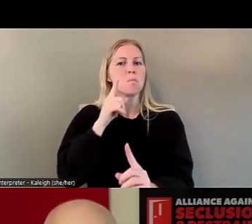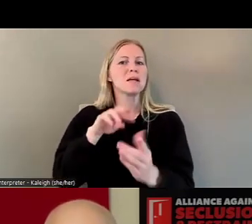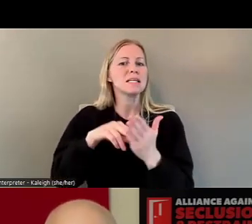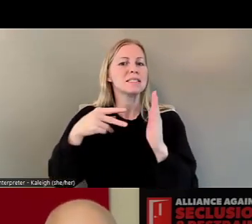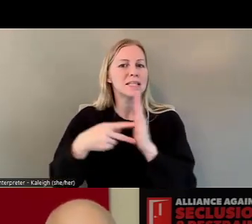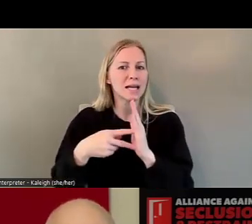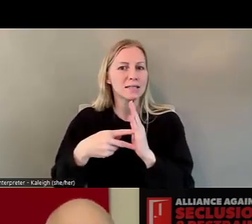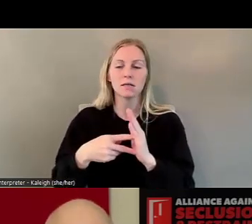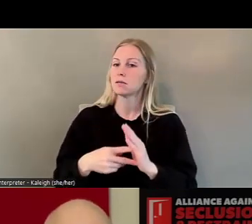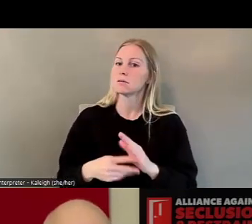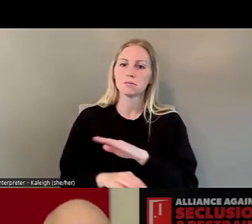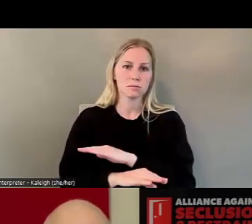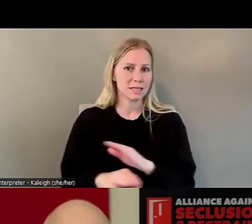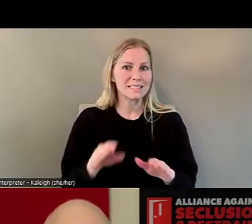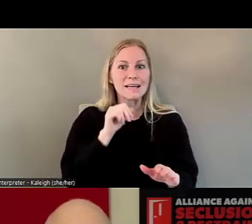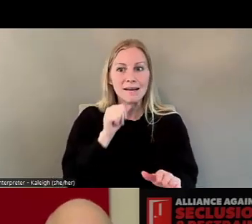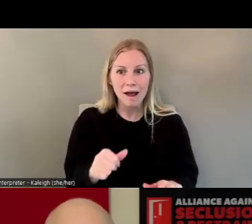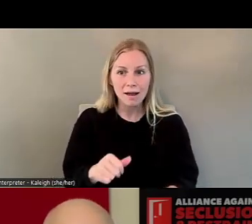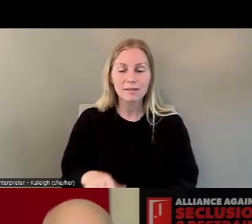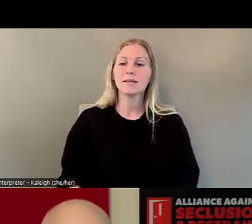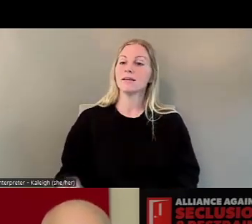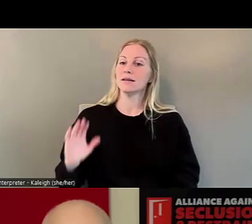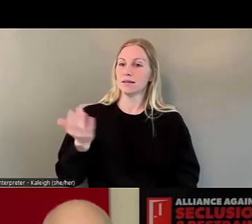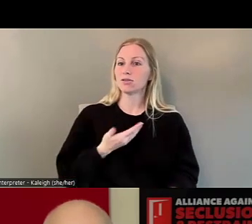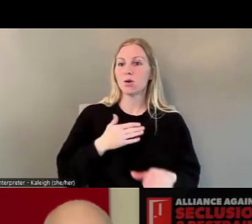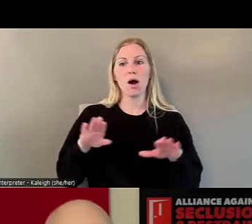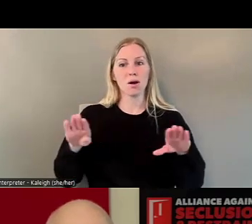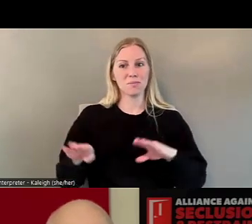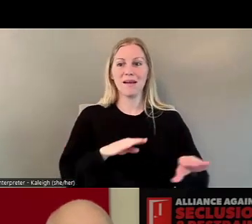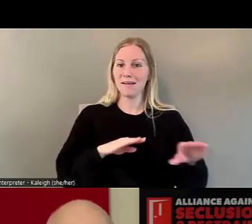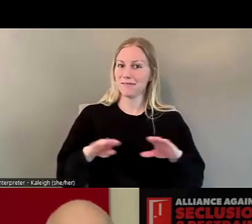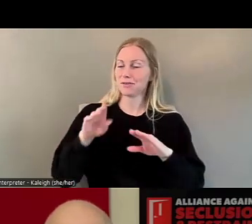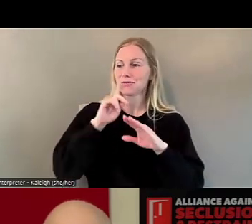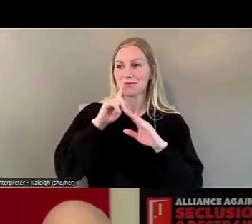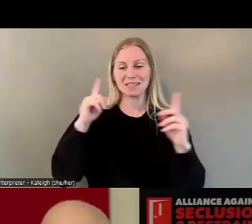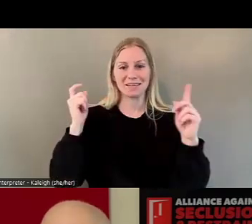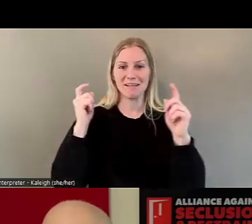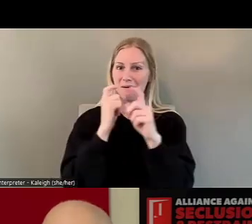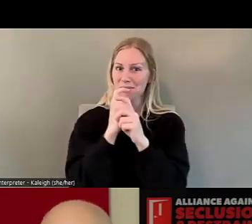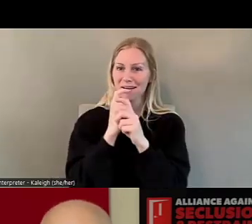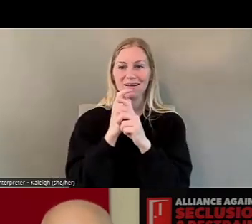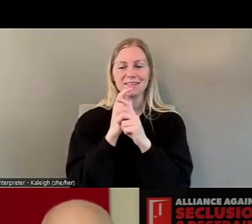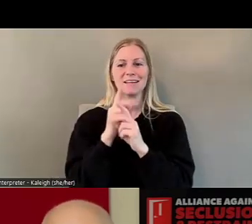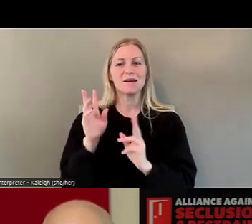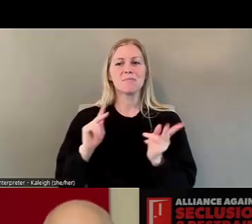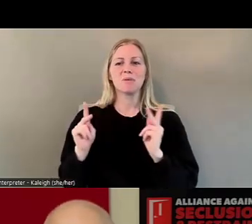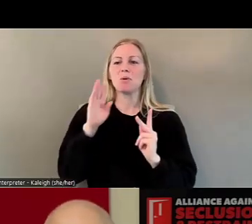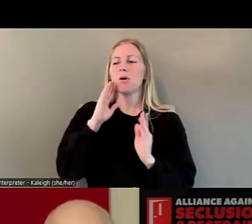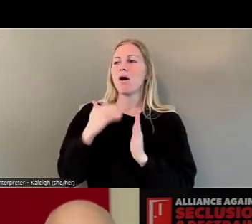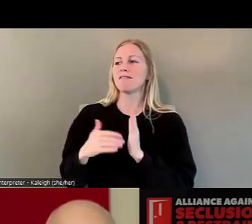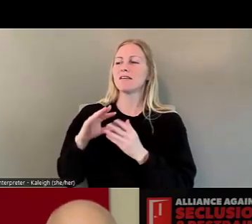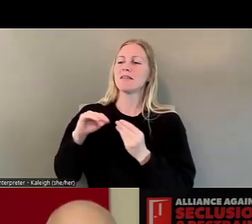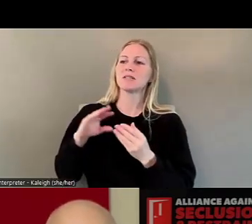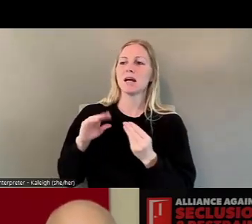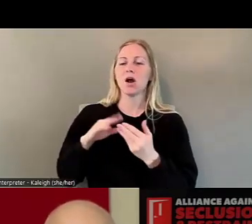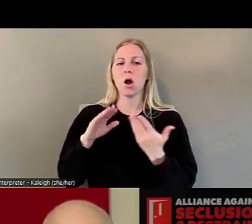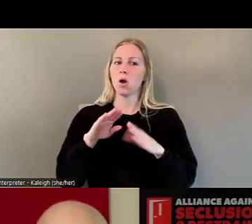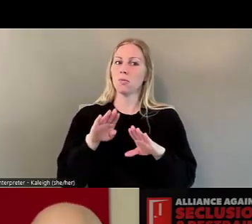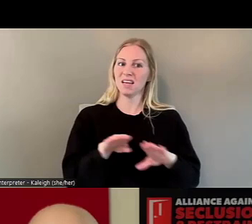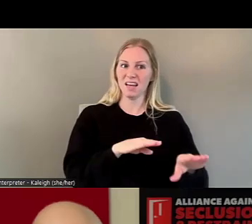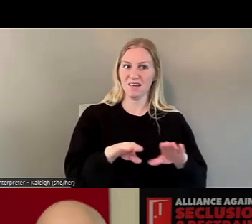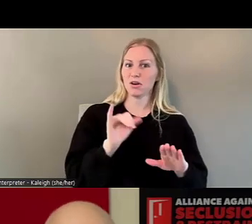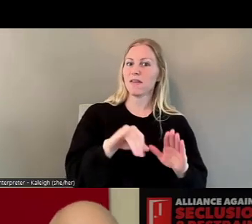It is not. Our behavior is far more complex than that. And, people often say things like behavior is